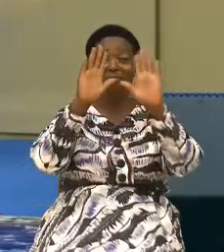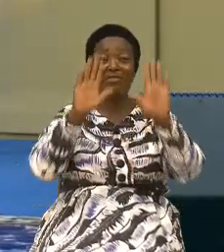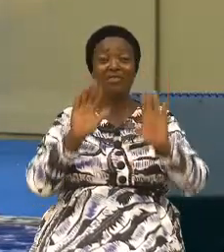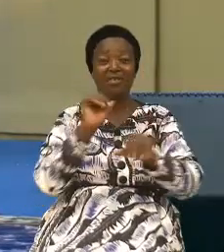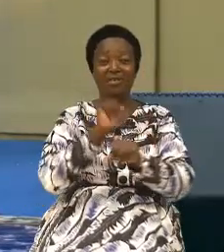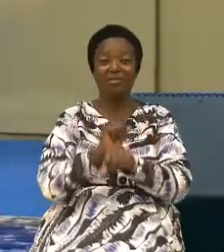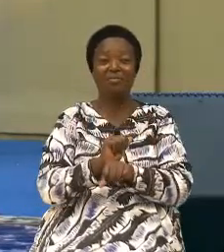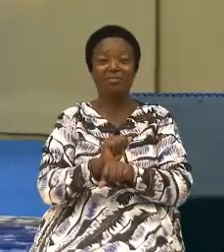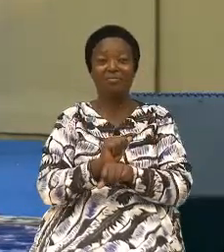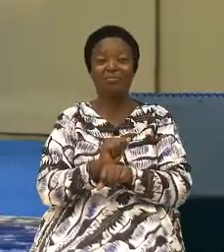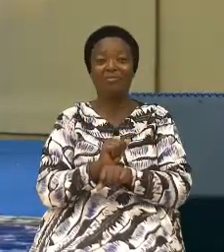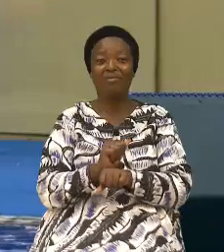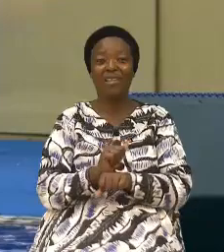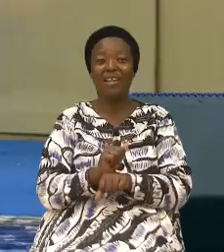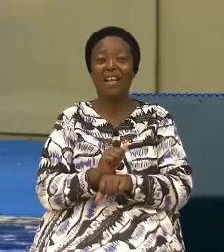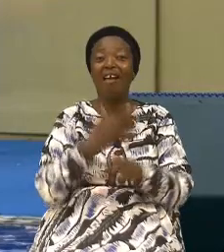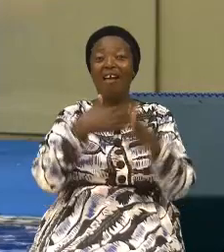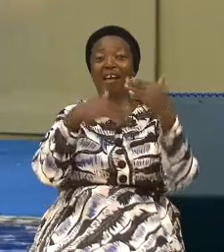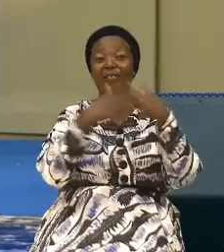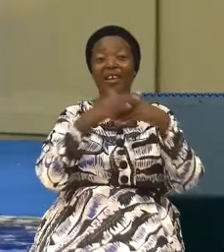Heaven has sent it to you.